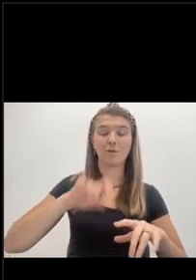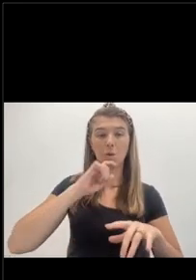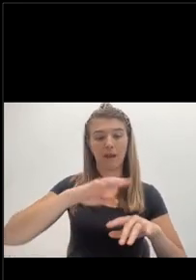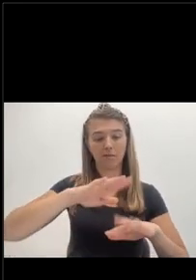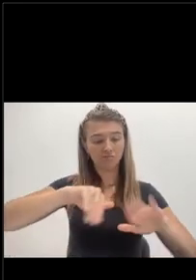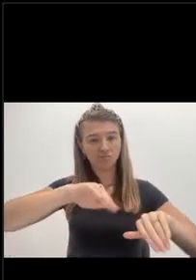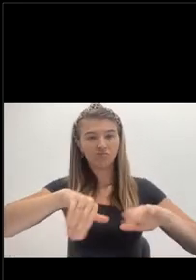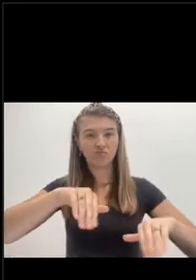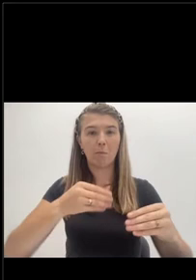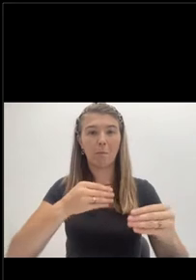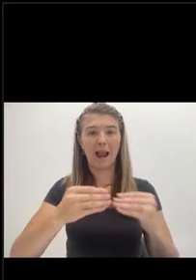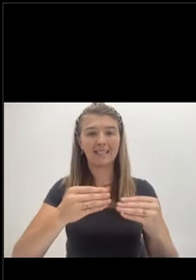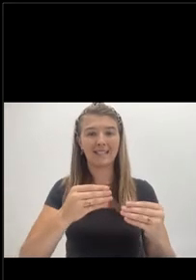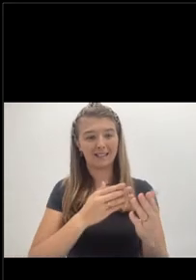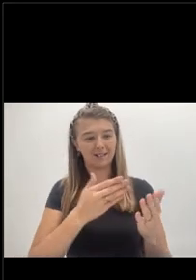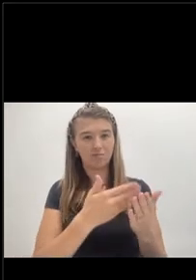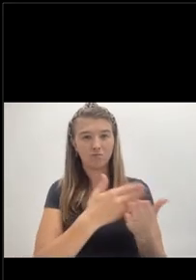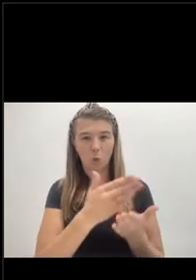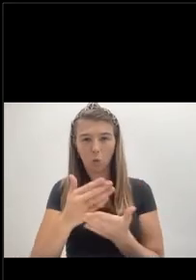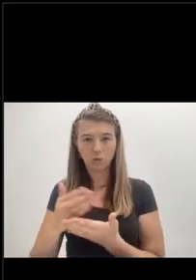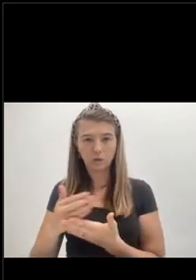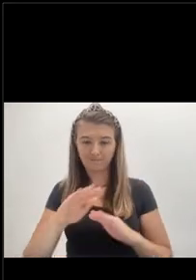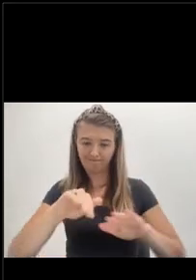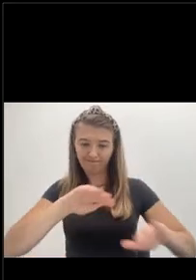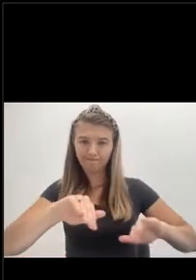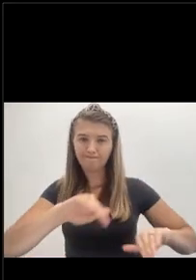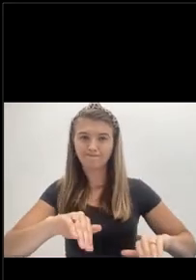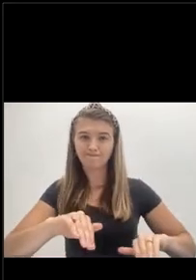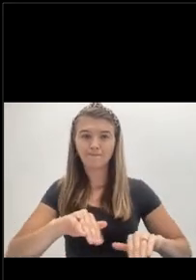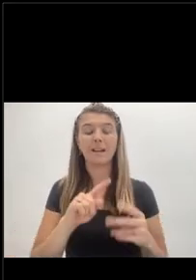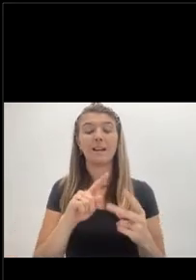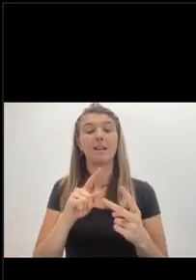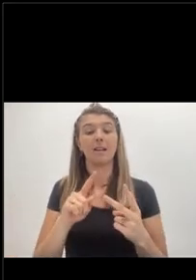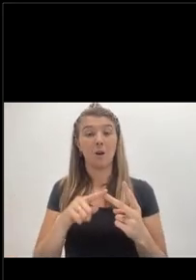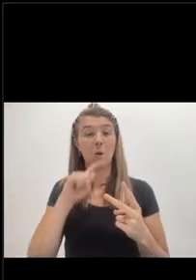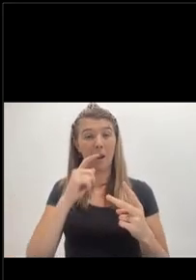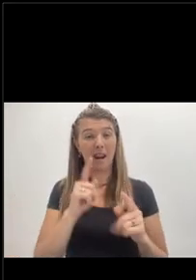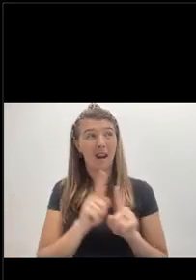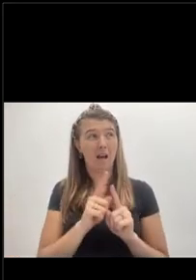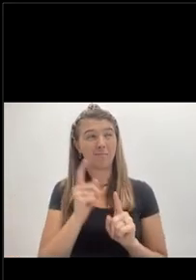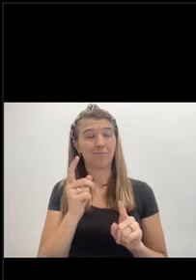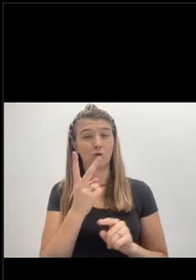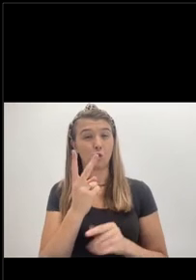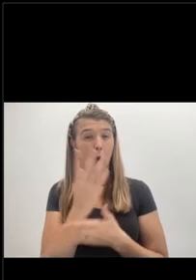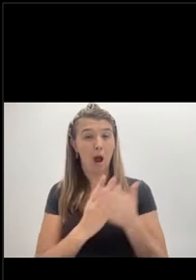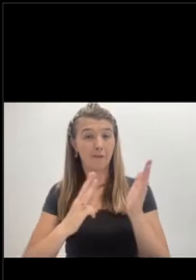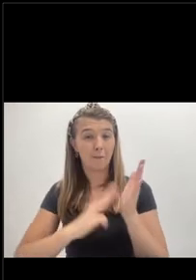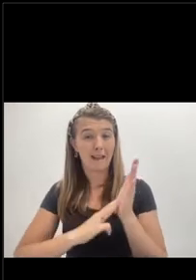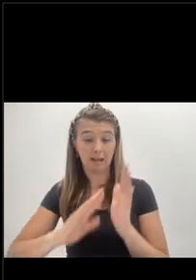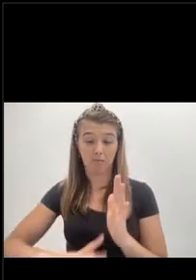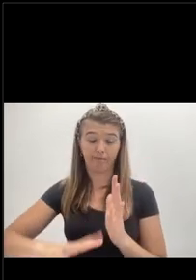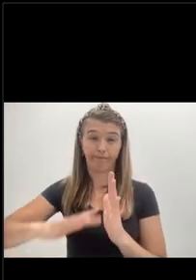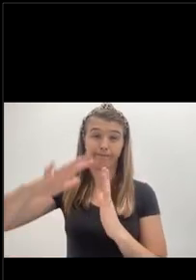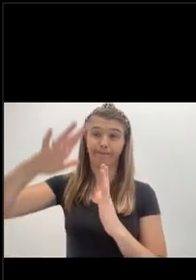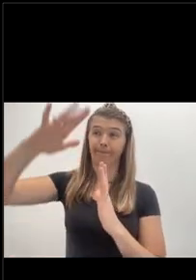step. We ultimately create about a 2.5 meter tall pile of waste plastic before that is